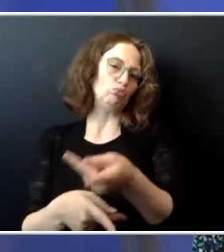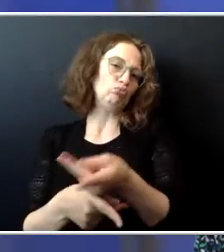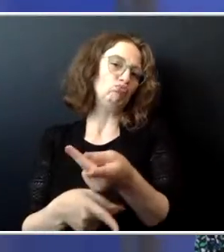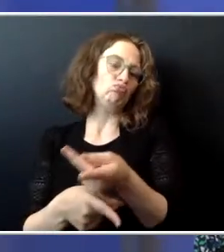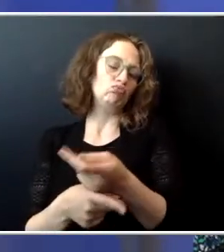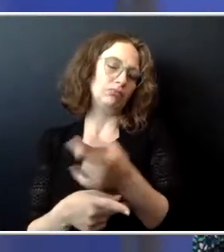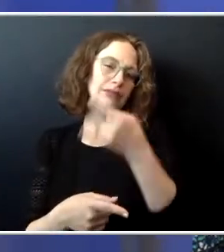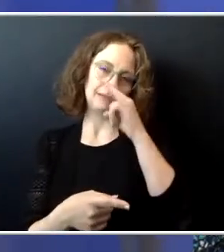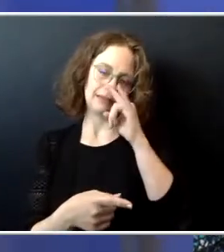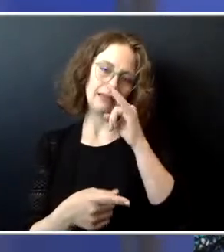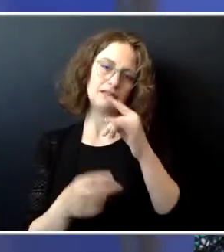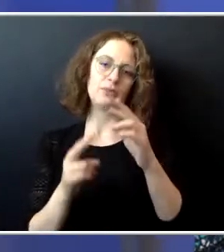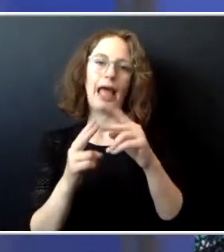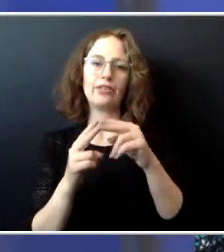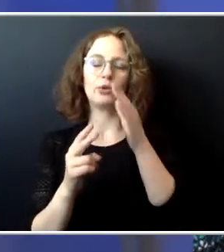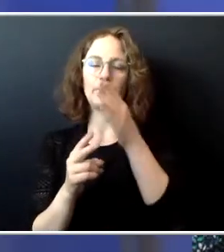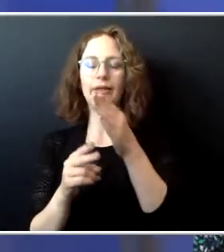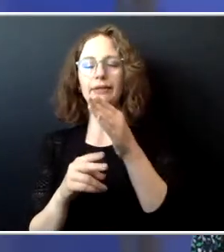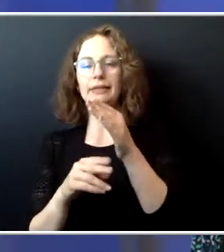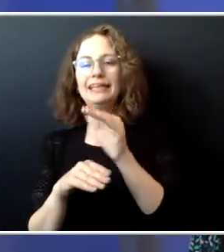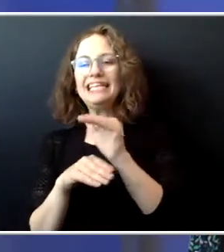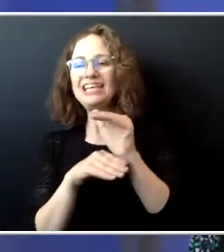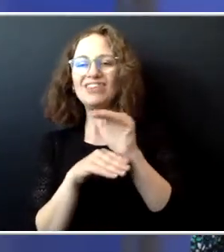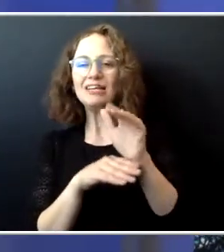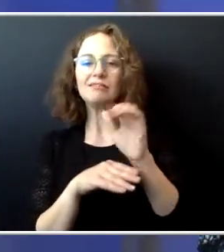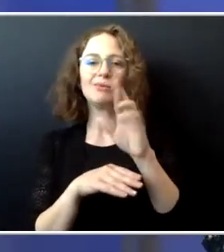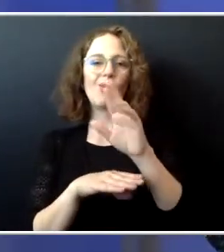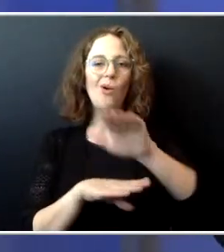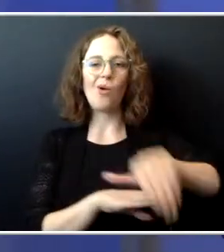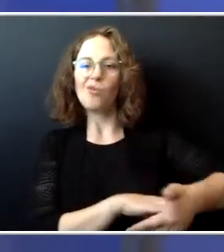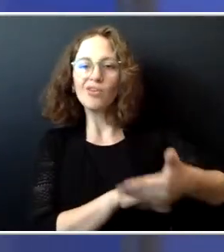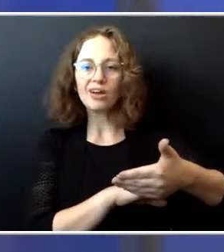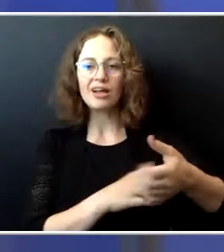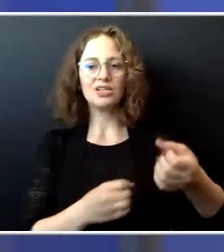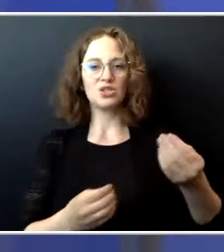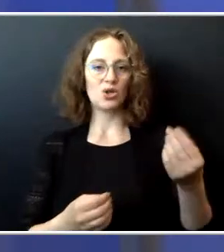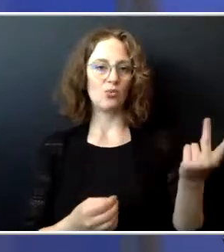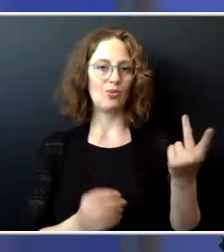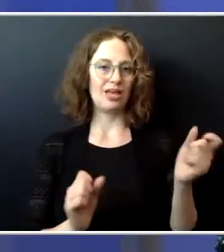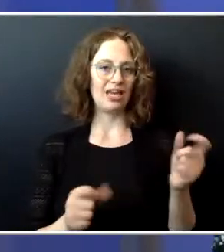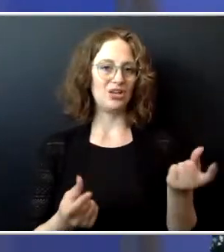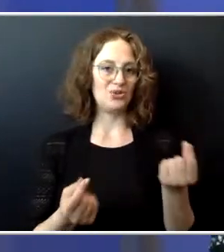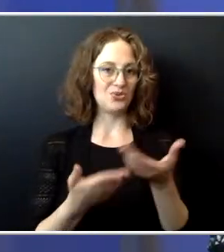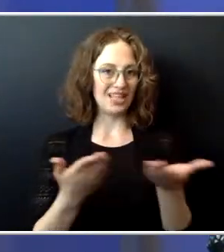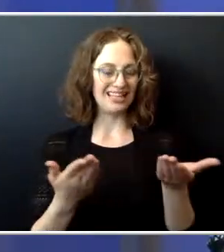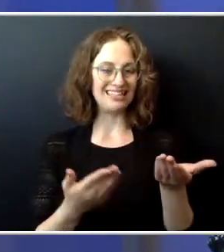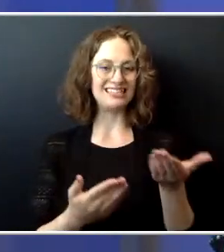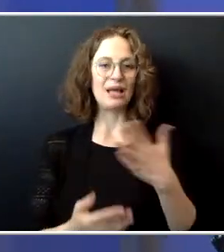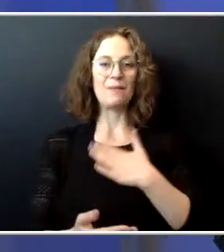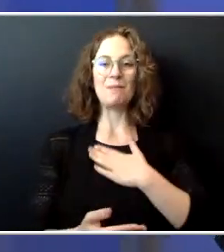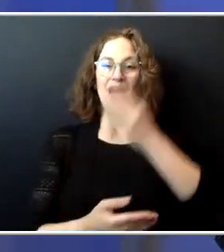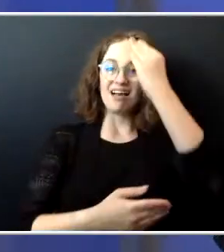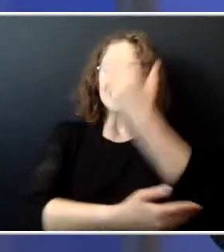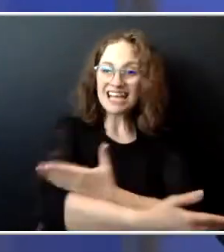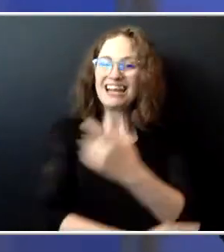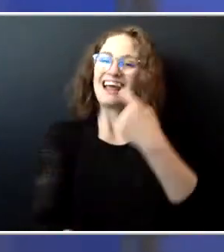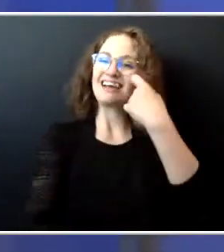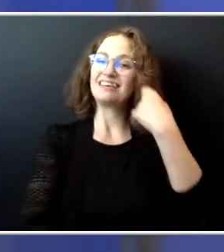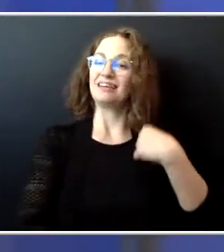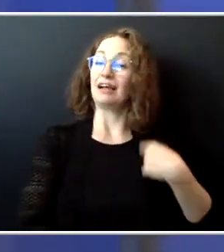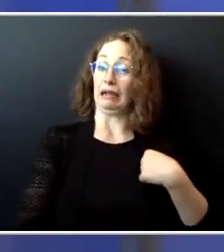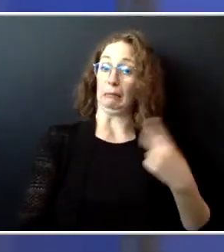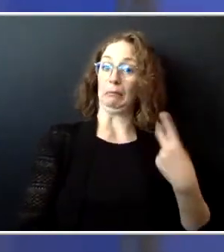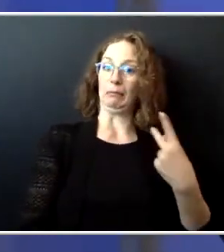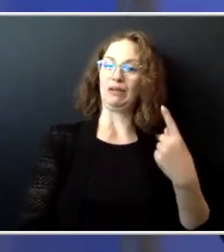or overnights with them, just so this way we can do things. My son and I just got back from Camp Nash last week. As people